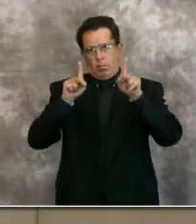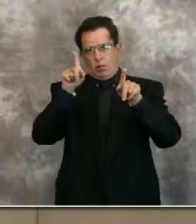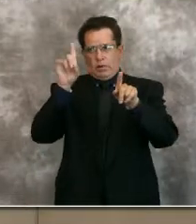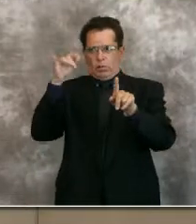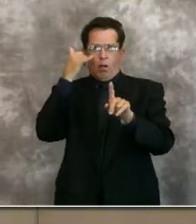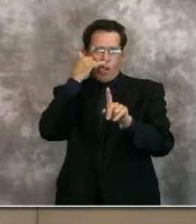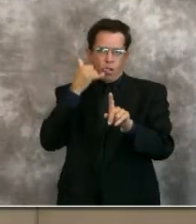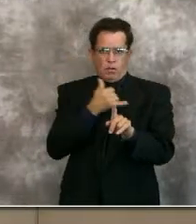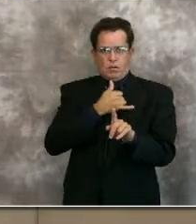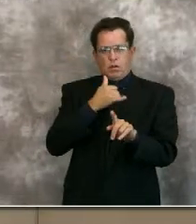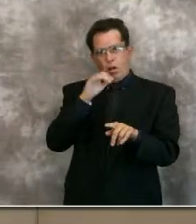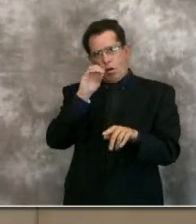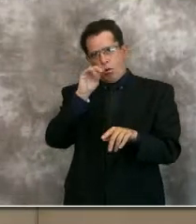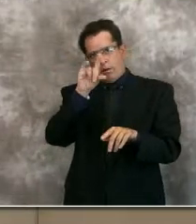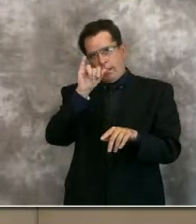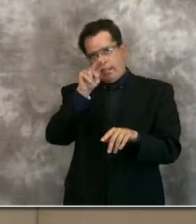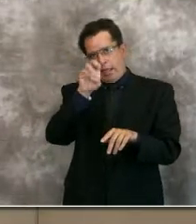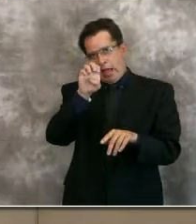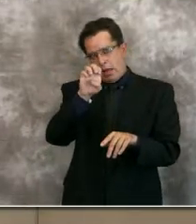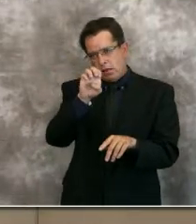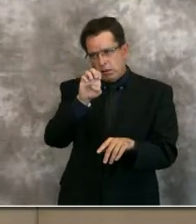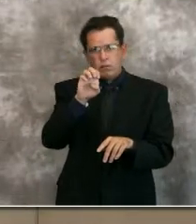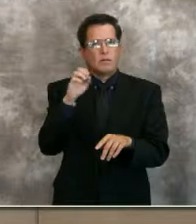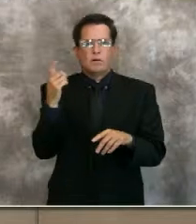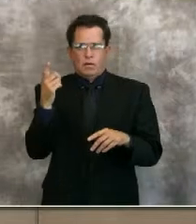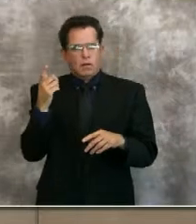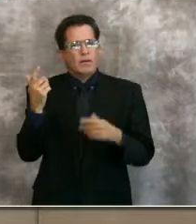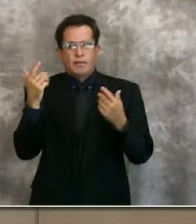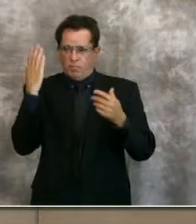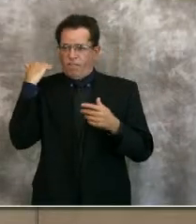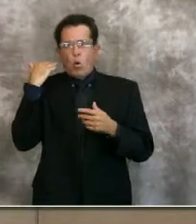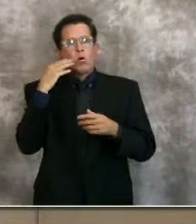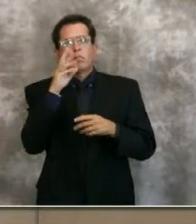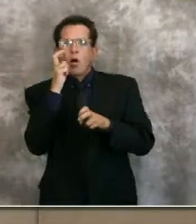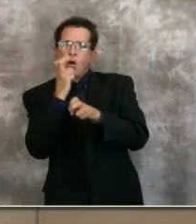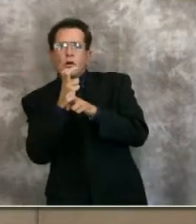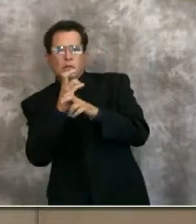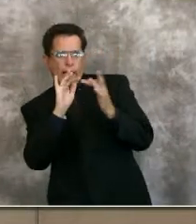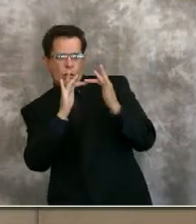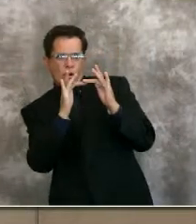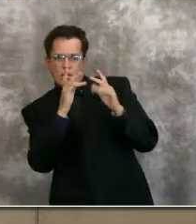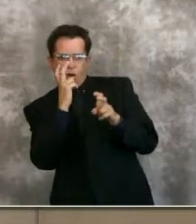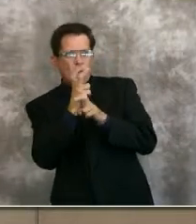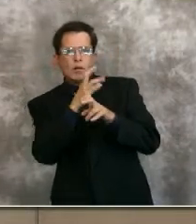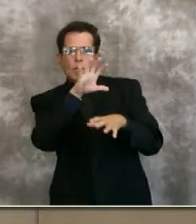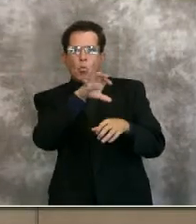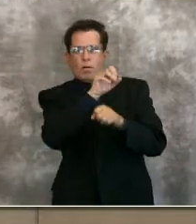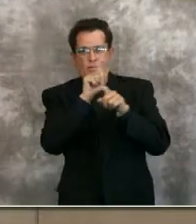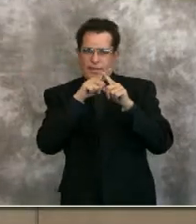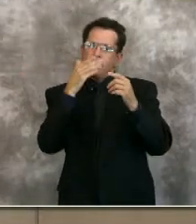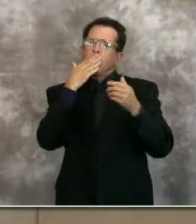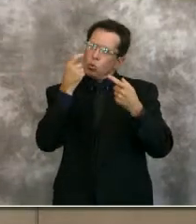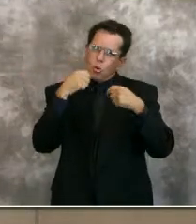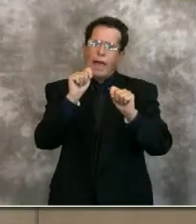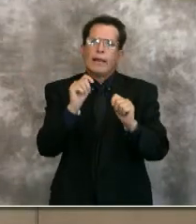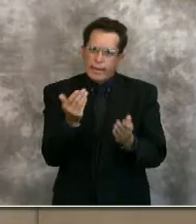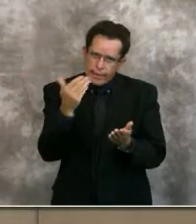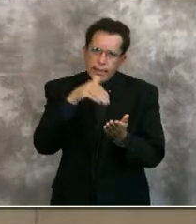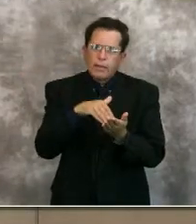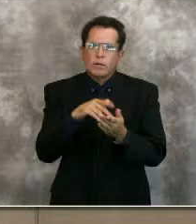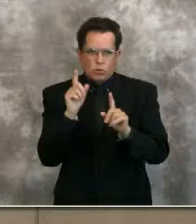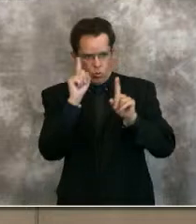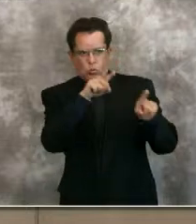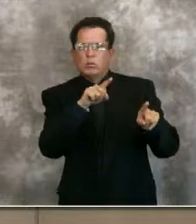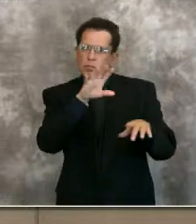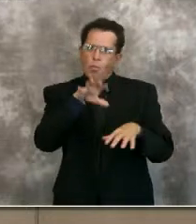went into online, haven't been able to get an appointment, encourage that to try again. Because we added those appointment slots again, responding to the